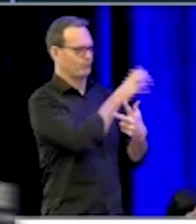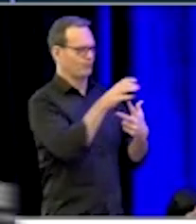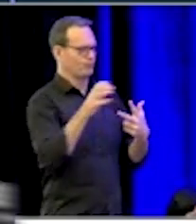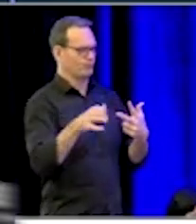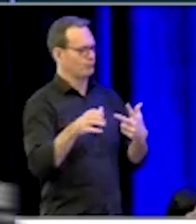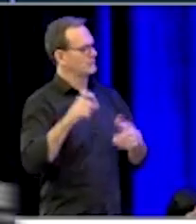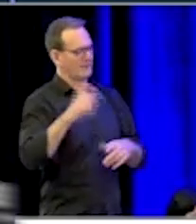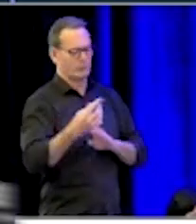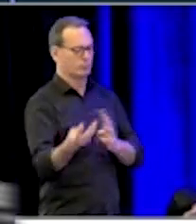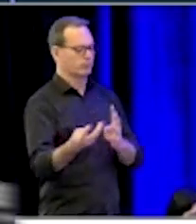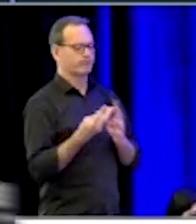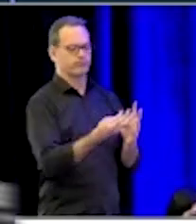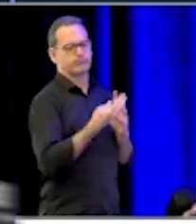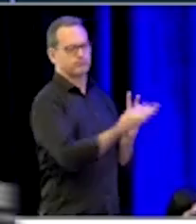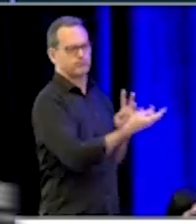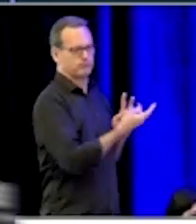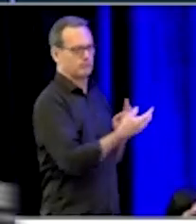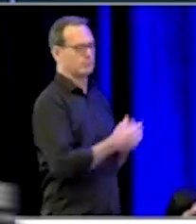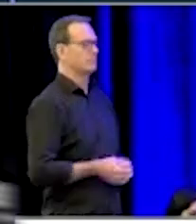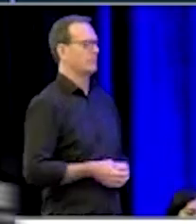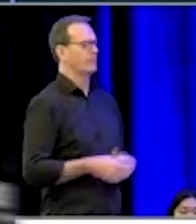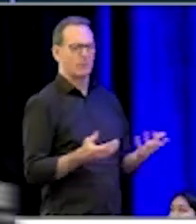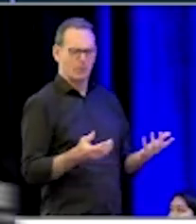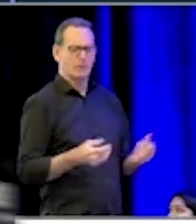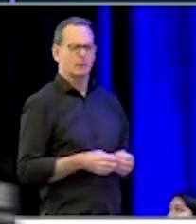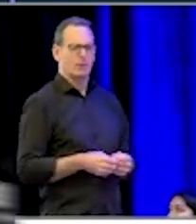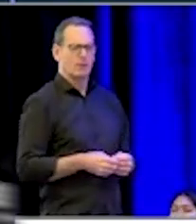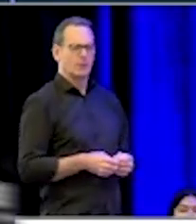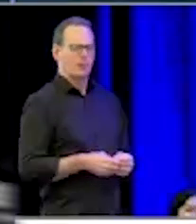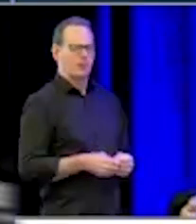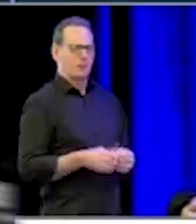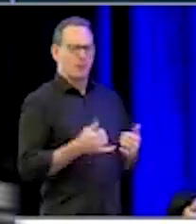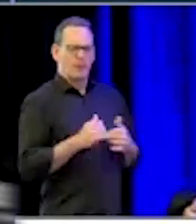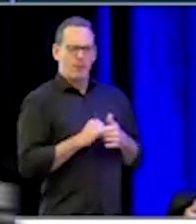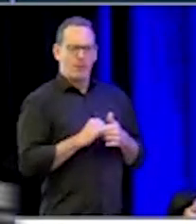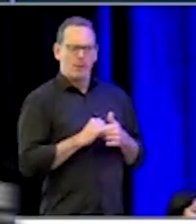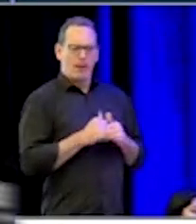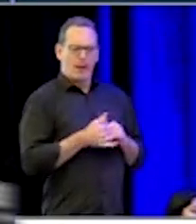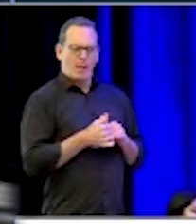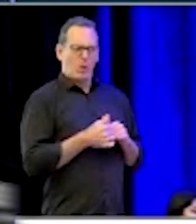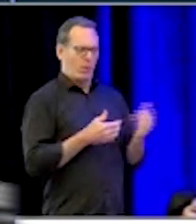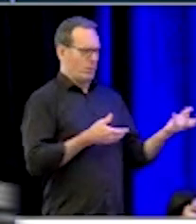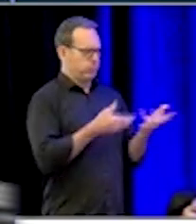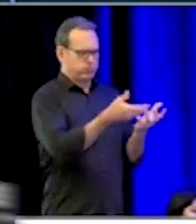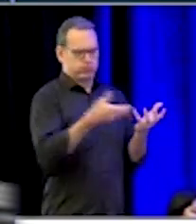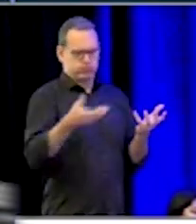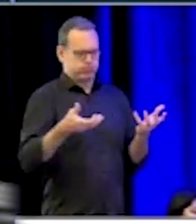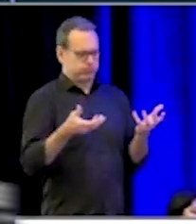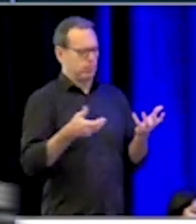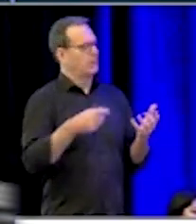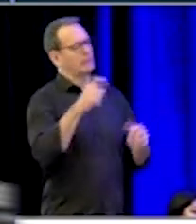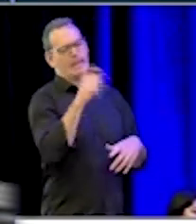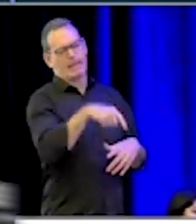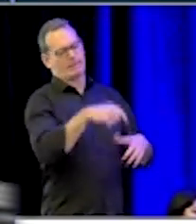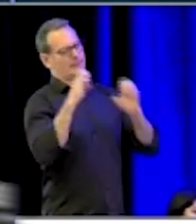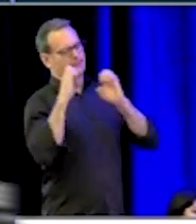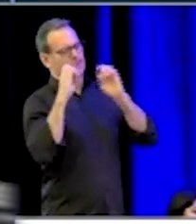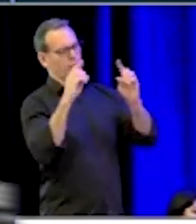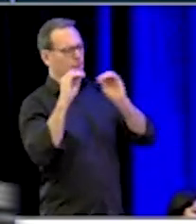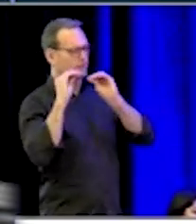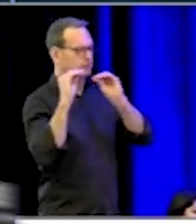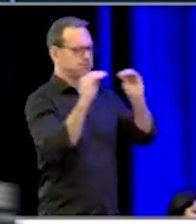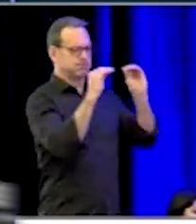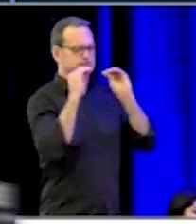So in order to be able to do that, we feel like we need to be able to educate people and to really help those people that do have